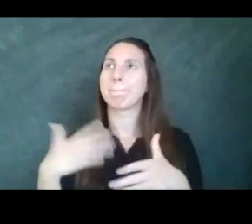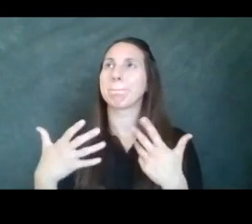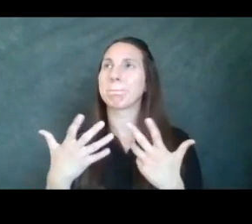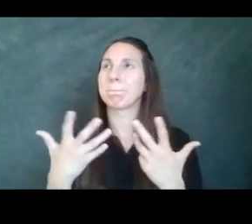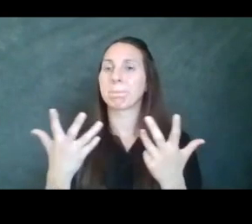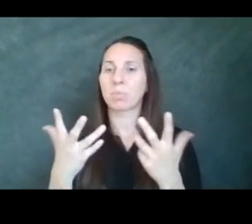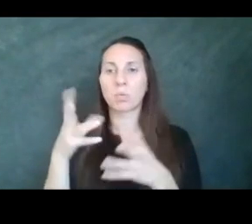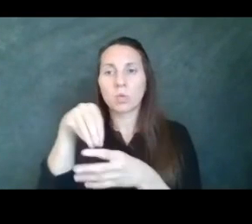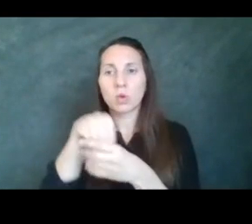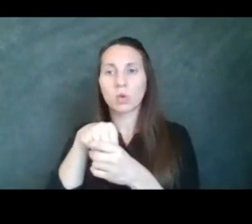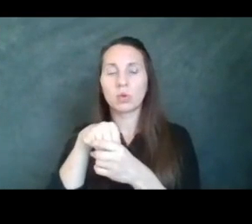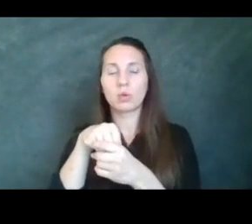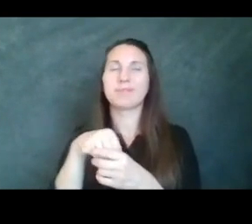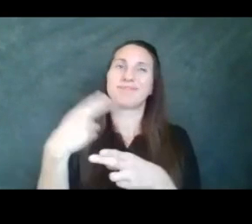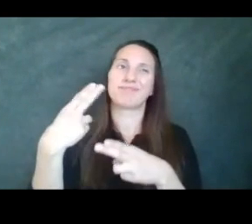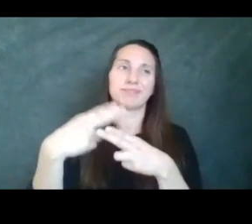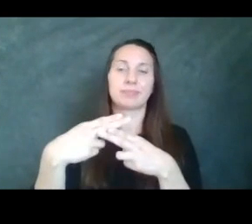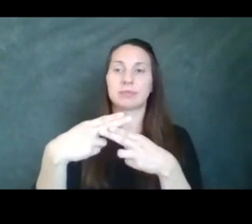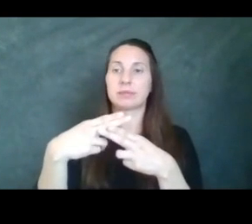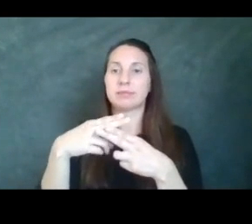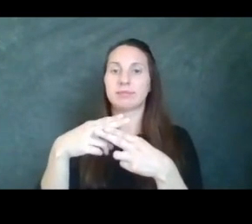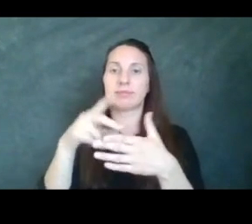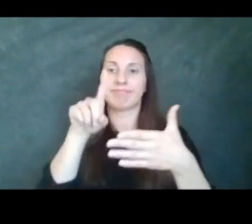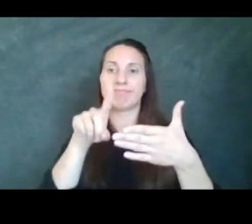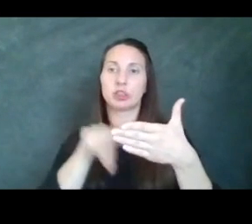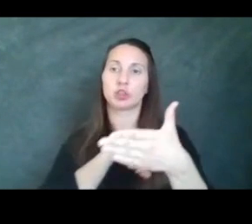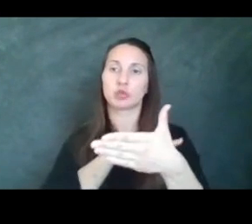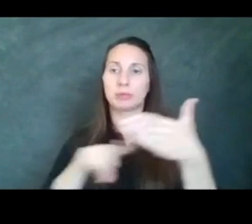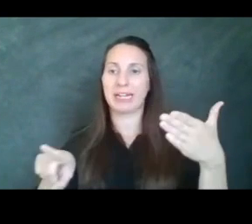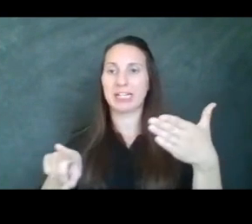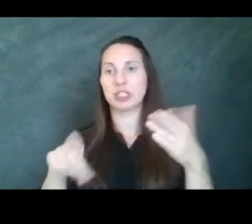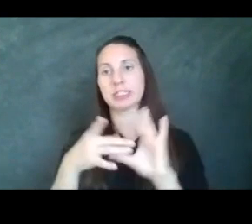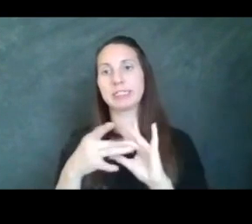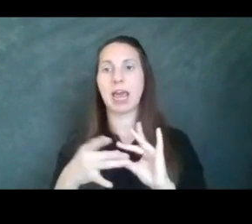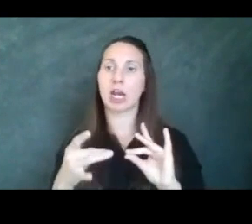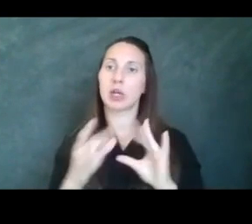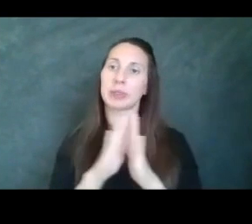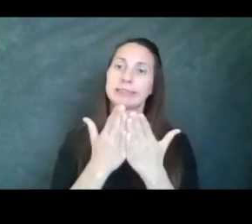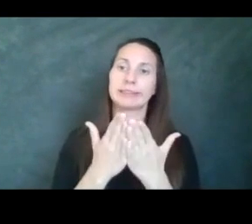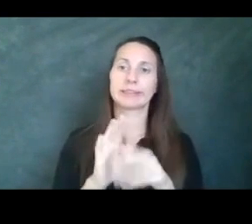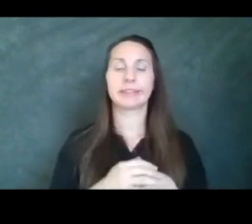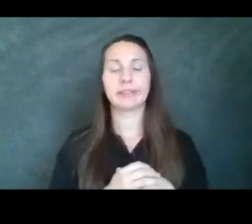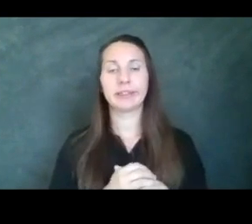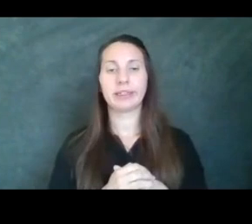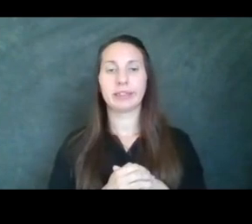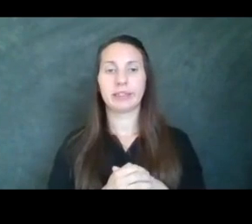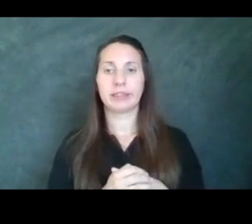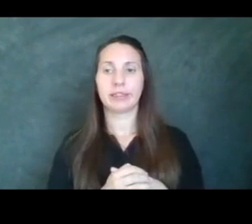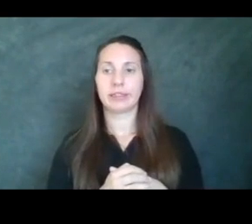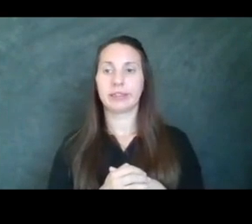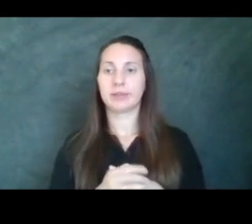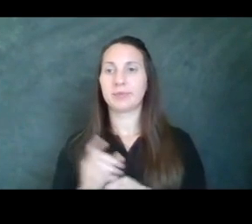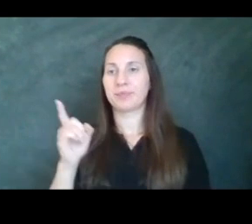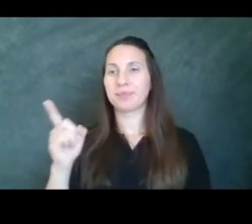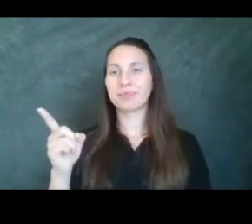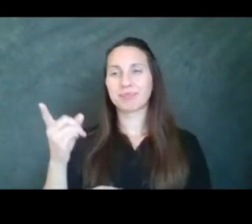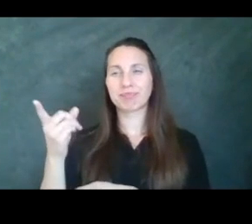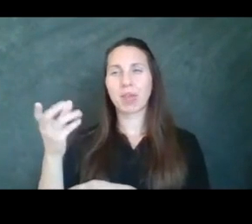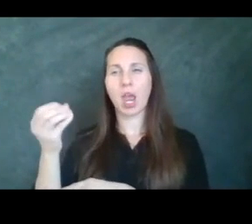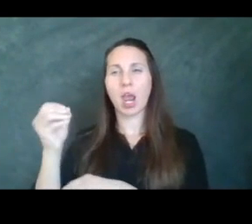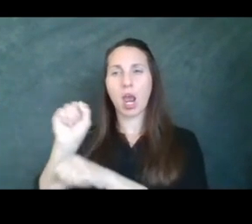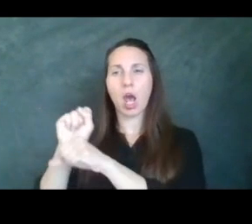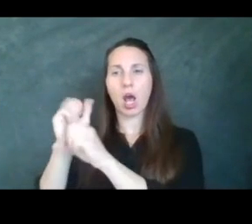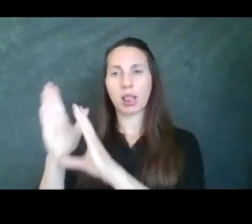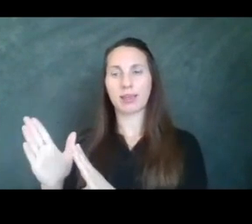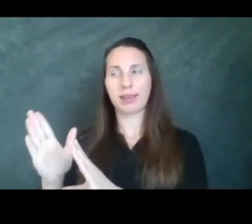what we call discrimination diaries. Justin Dart, a colleague in the disability community, went